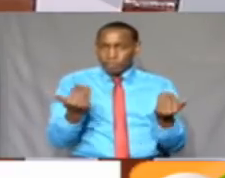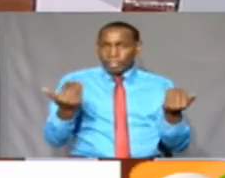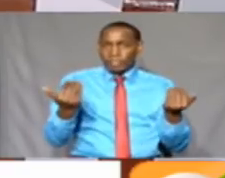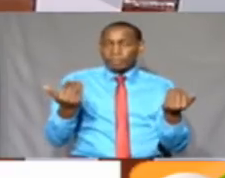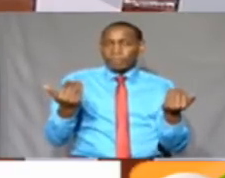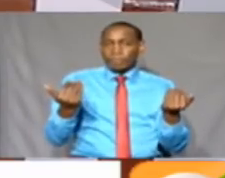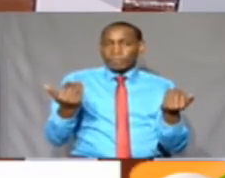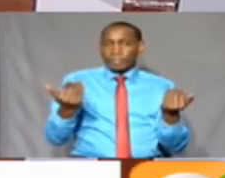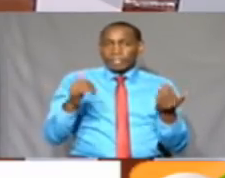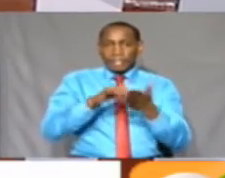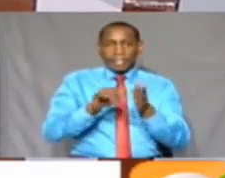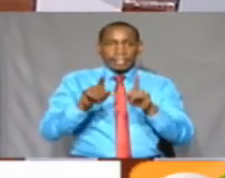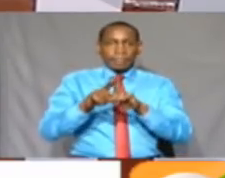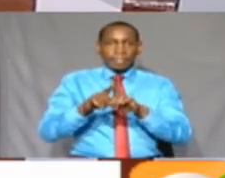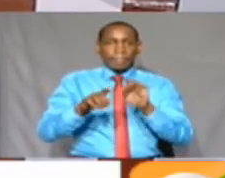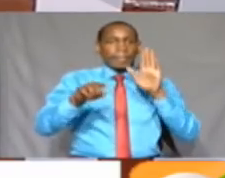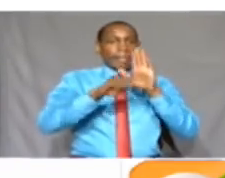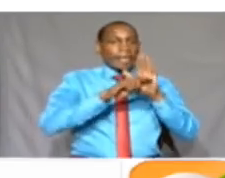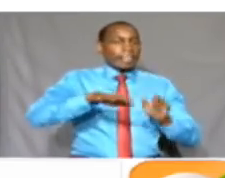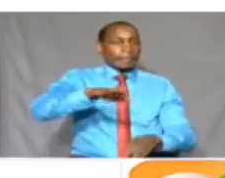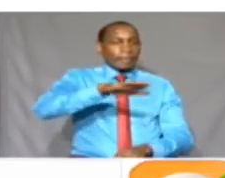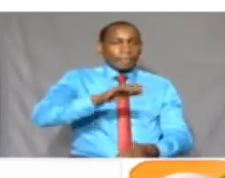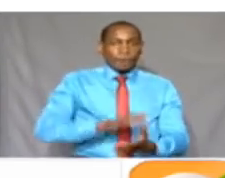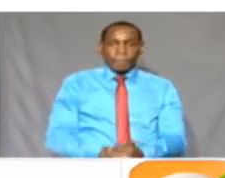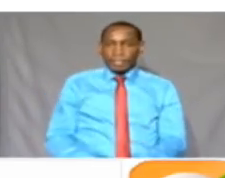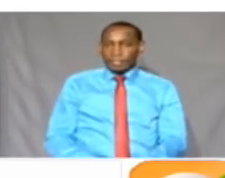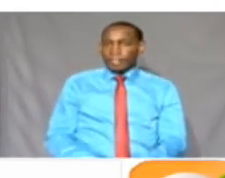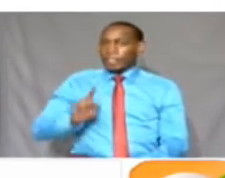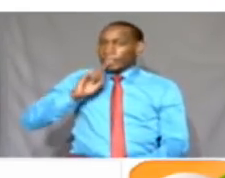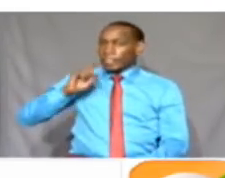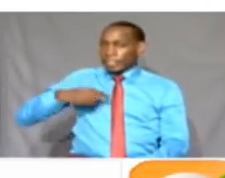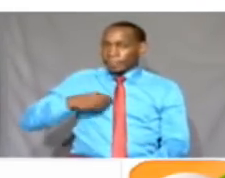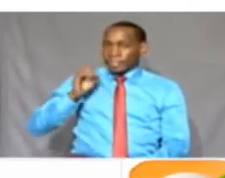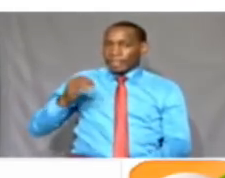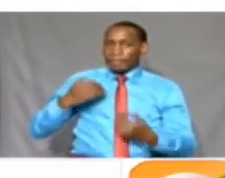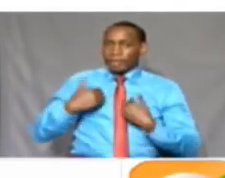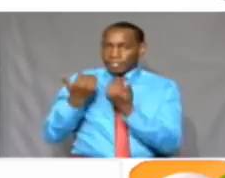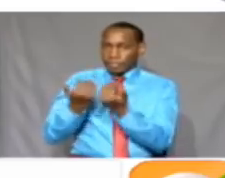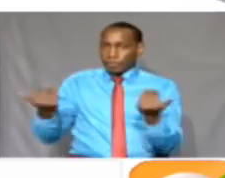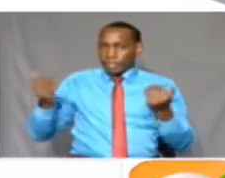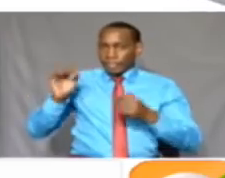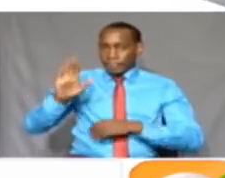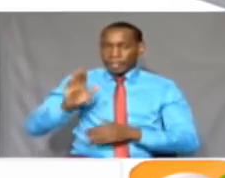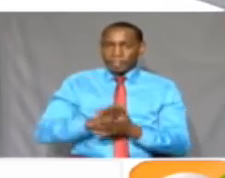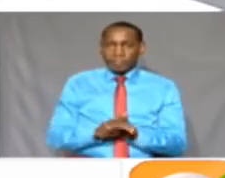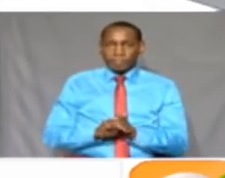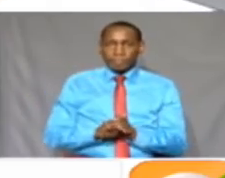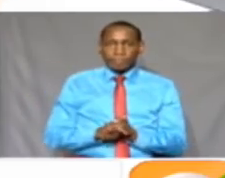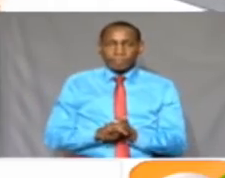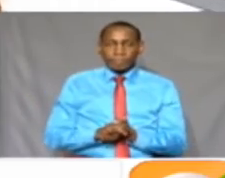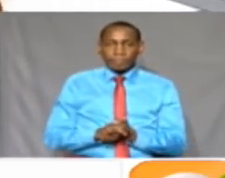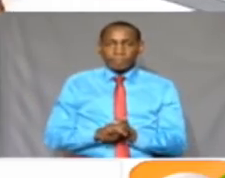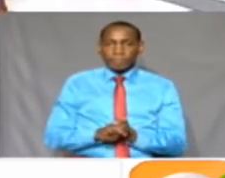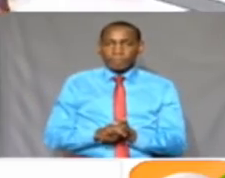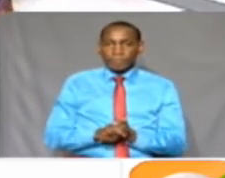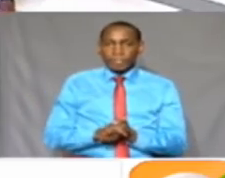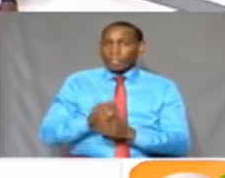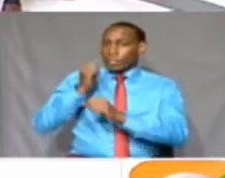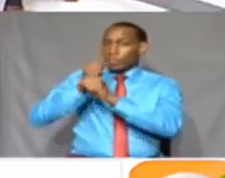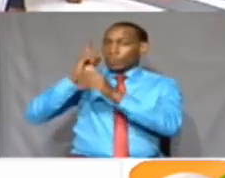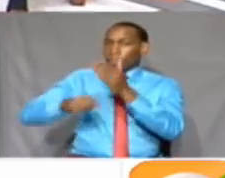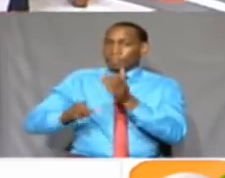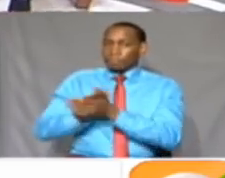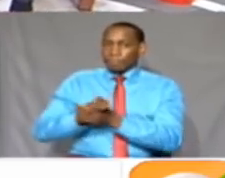from that sort of toxic environment? Tell me something, Mheshimiwa. If you had children of your own, if that was your child, what would you do to